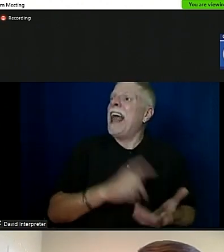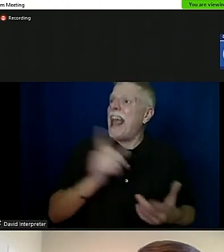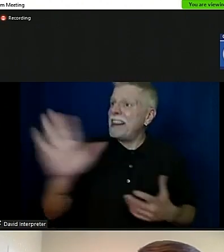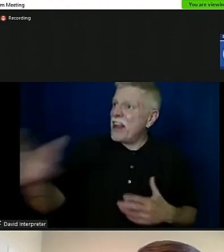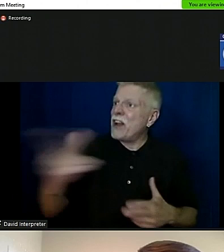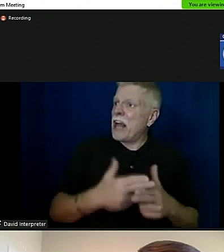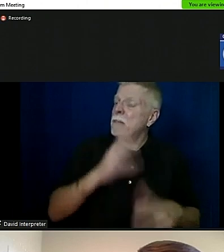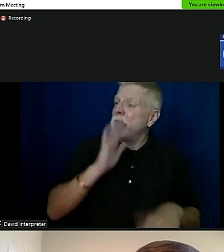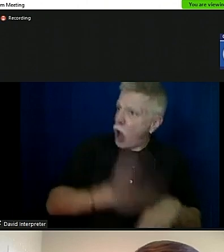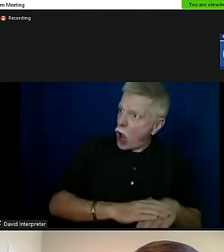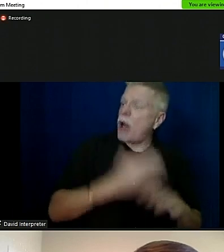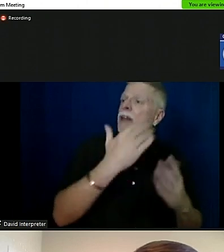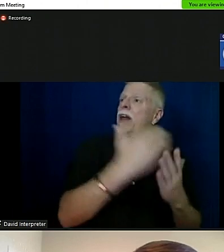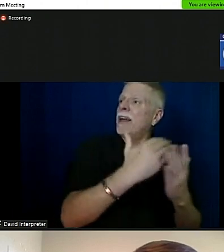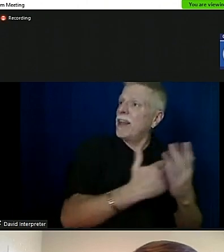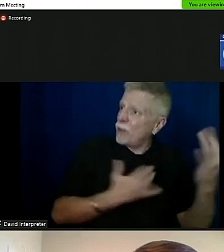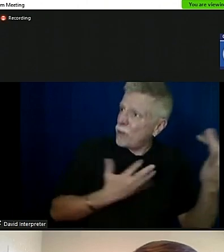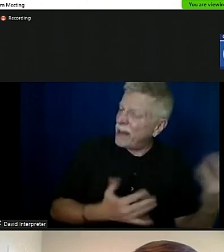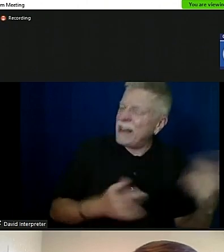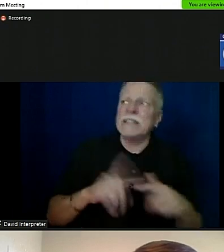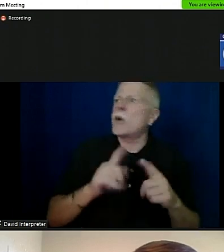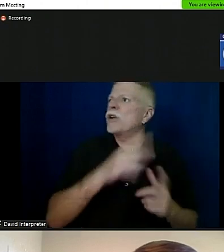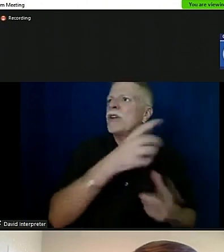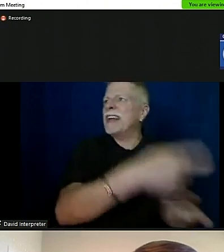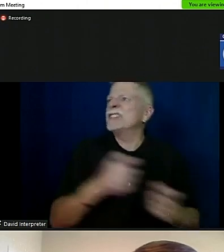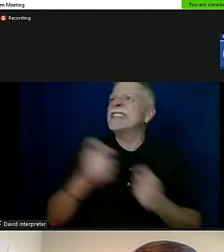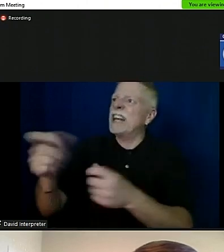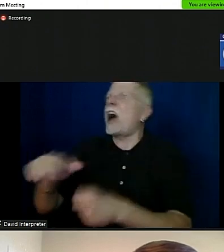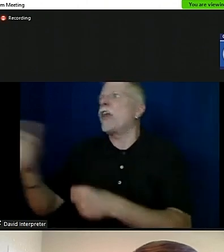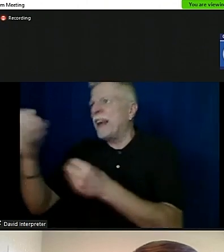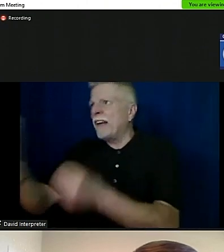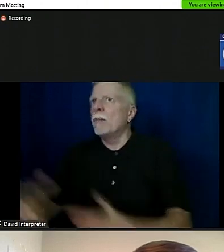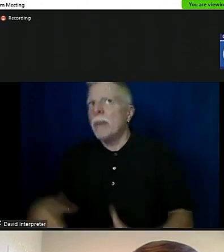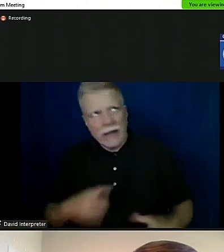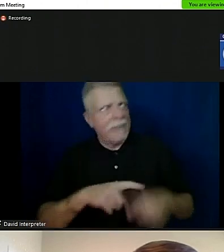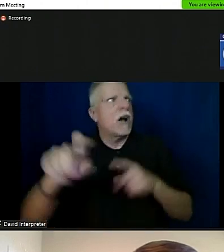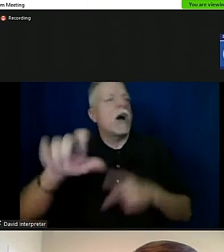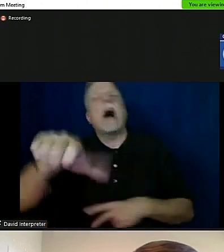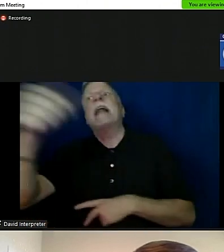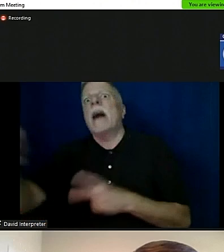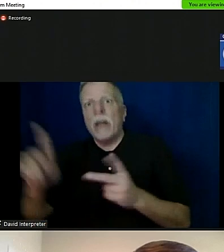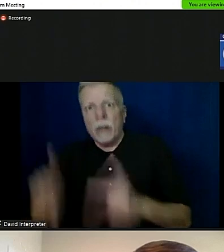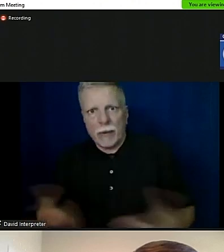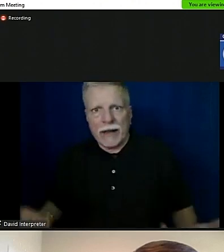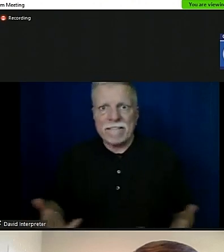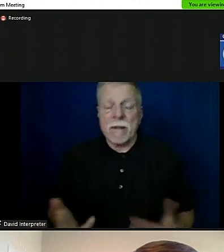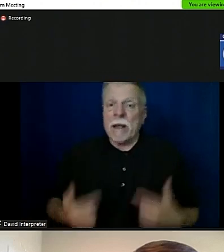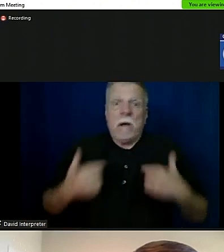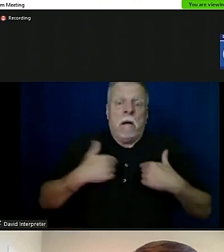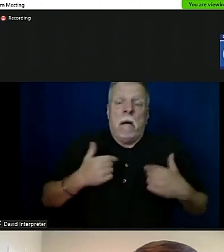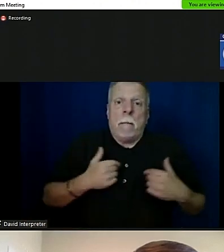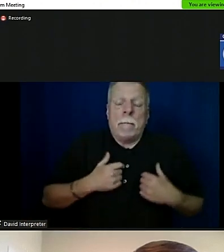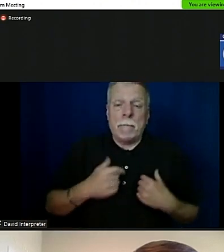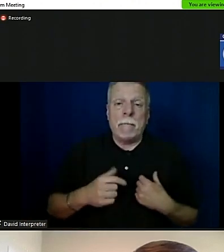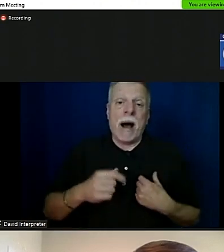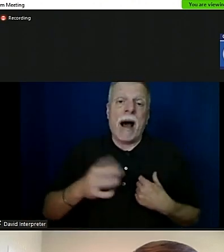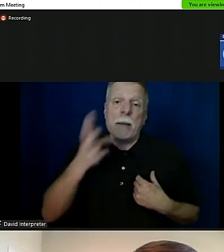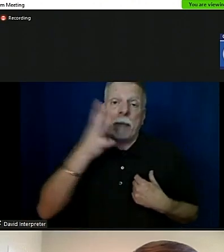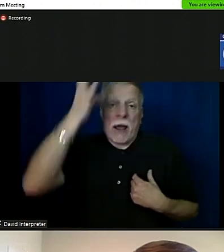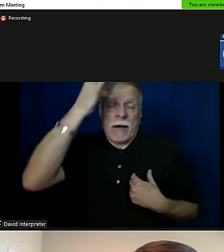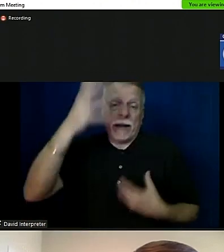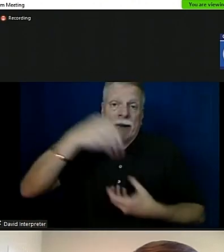and phone numbers to go to, which is what seems to be frustrating most of them, including some 80-year-old in-laws I have in Boulder, and my own mother in